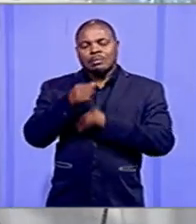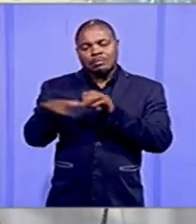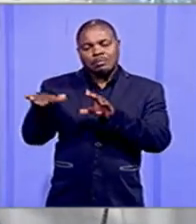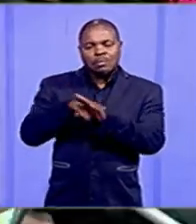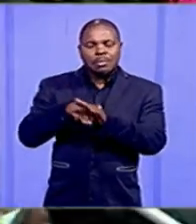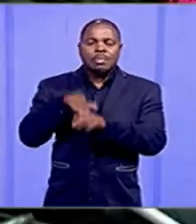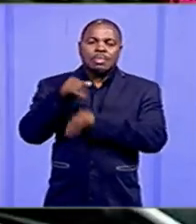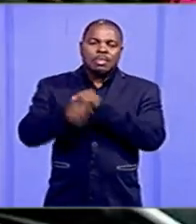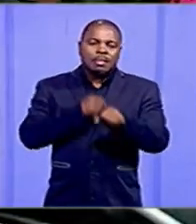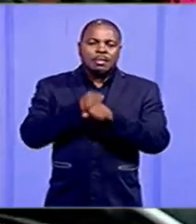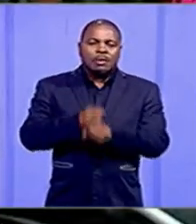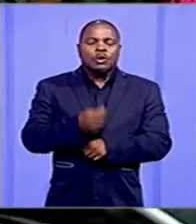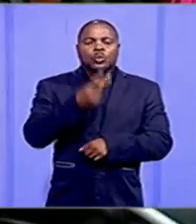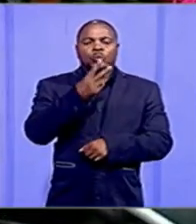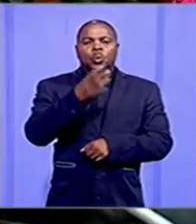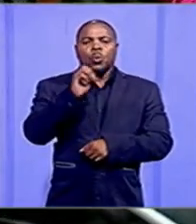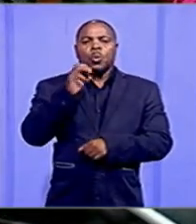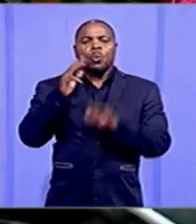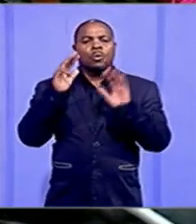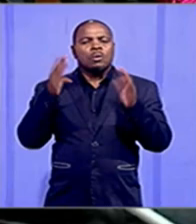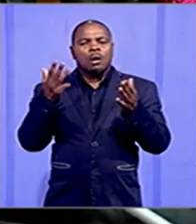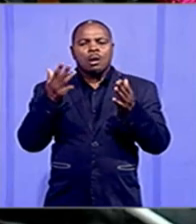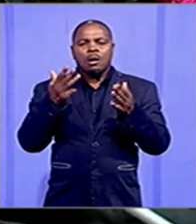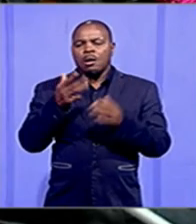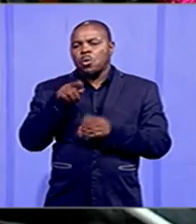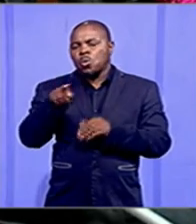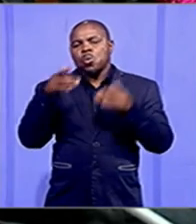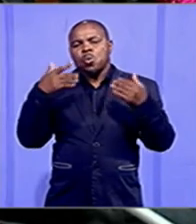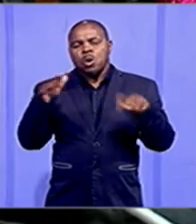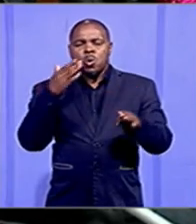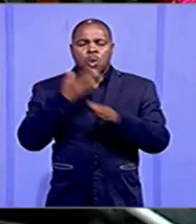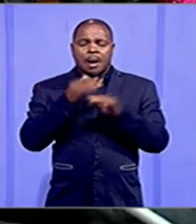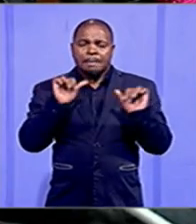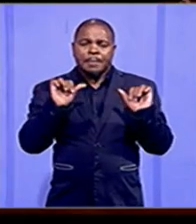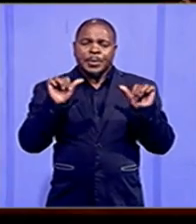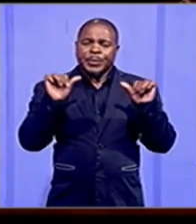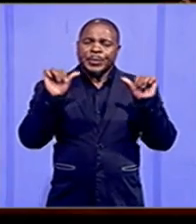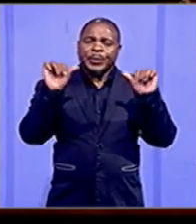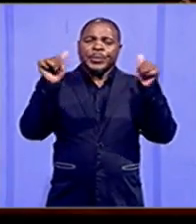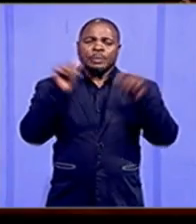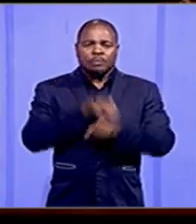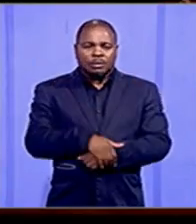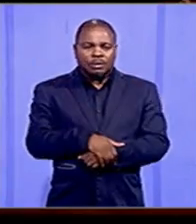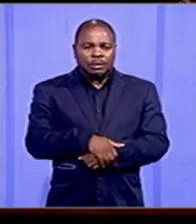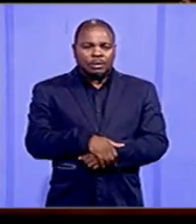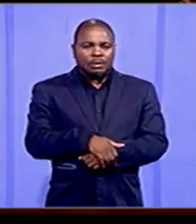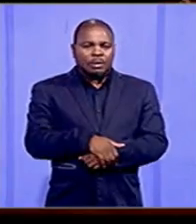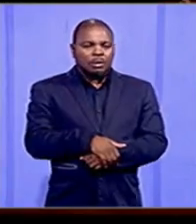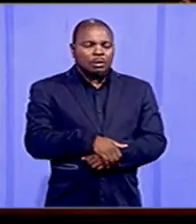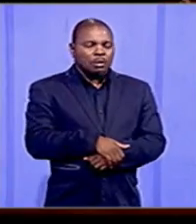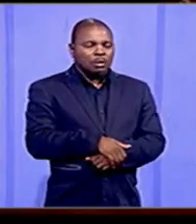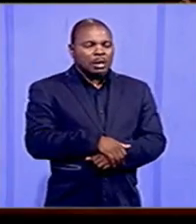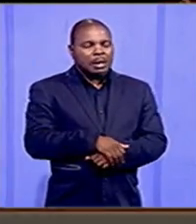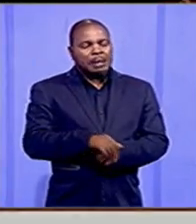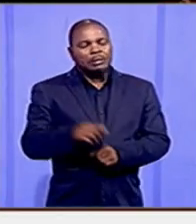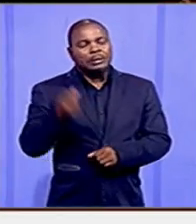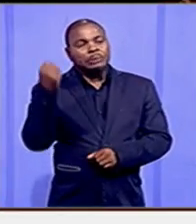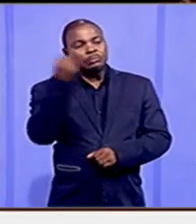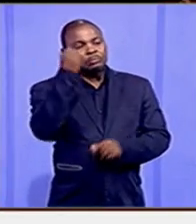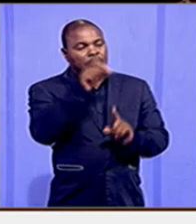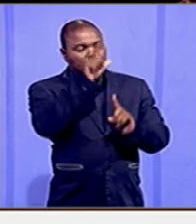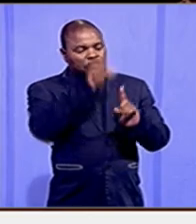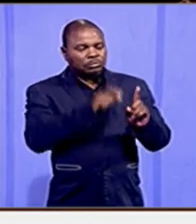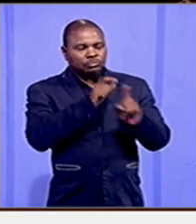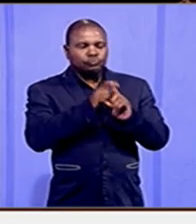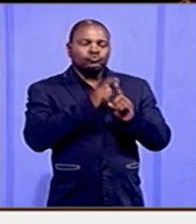mu aileng aika helalibizo ka misibizye mitle. Robala kakapa, ikotule kwa